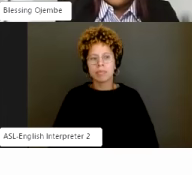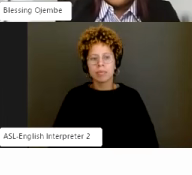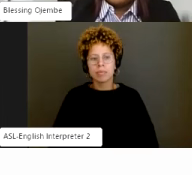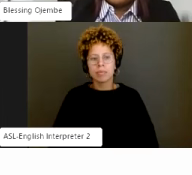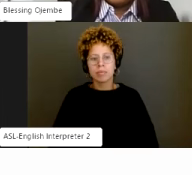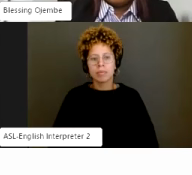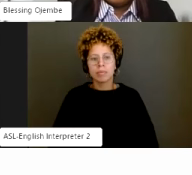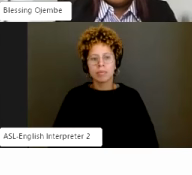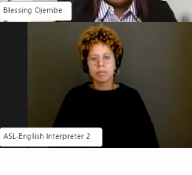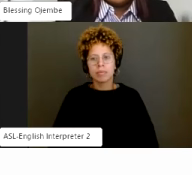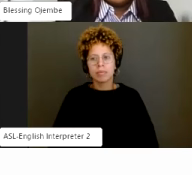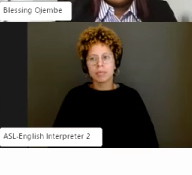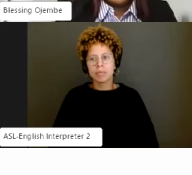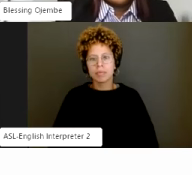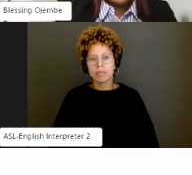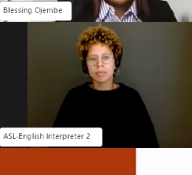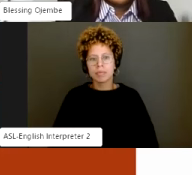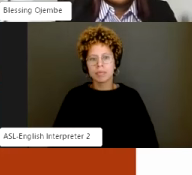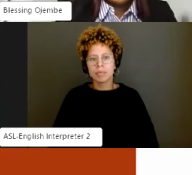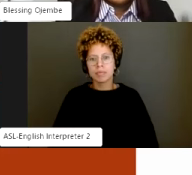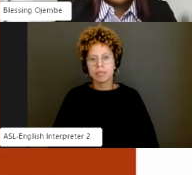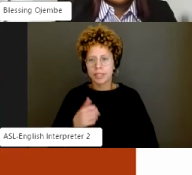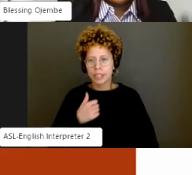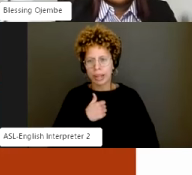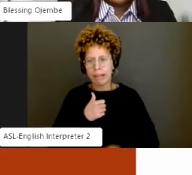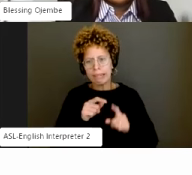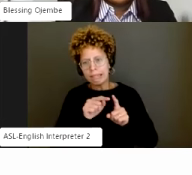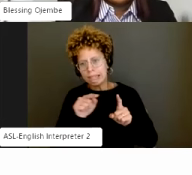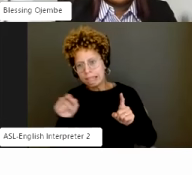No, it didn't go. So I apologize for going really quickly through these.